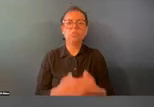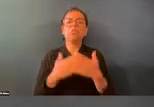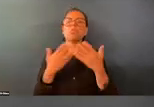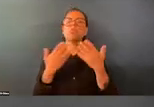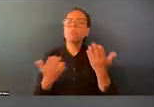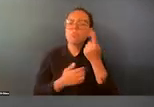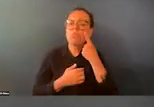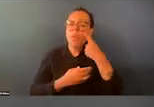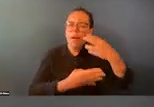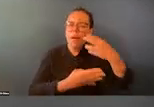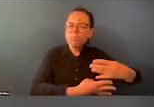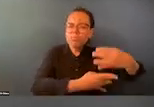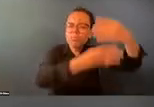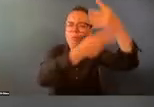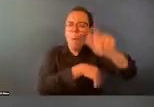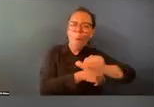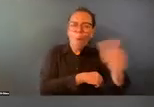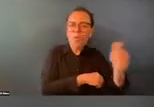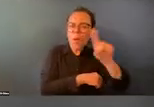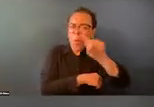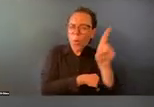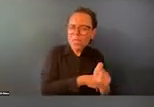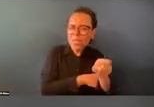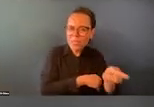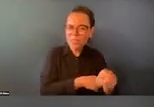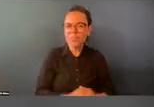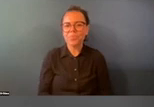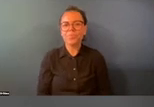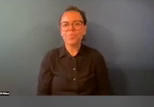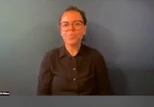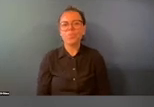next question also.